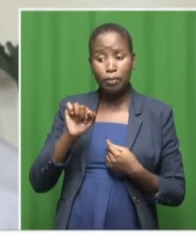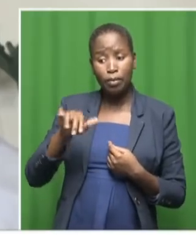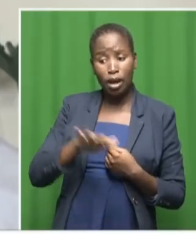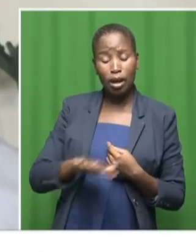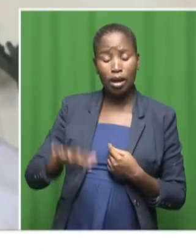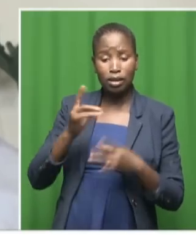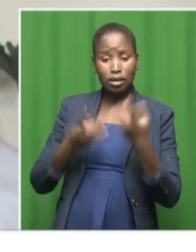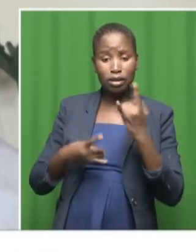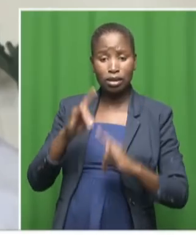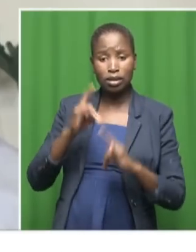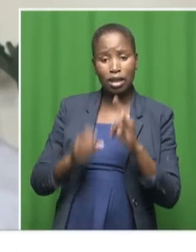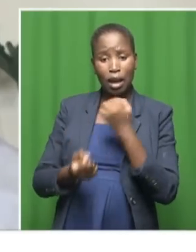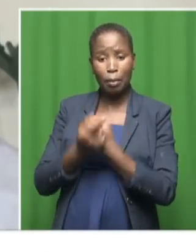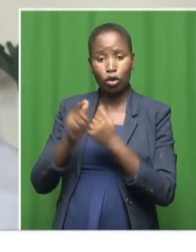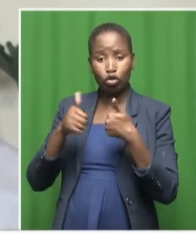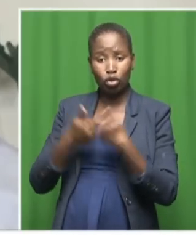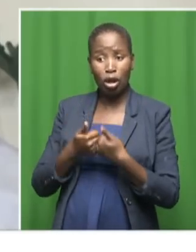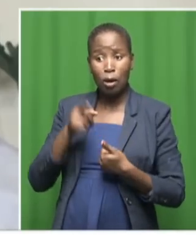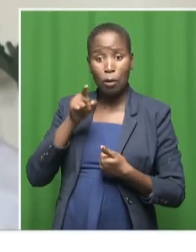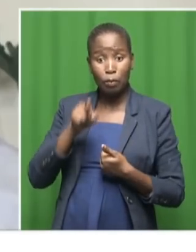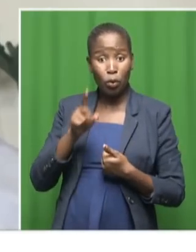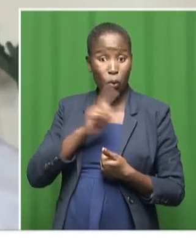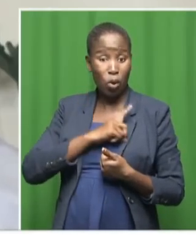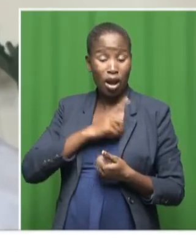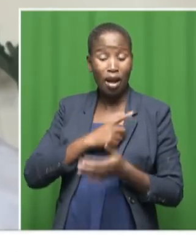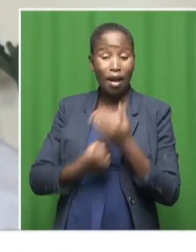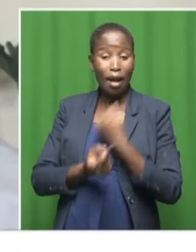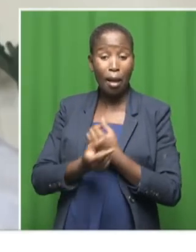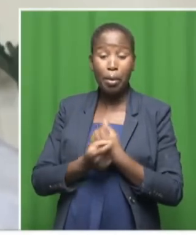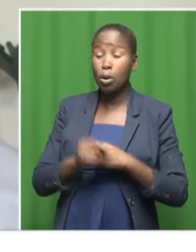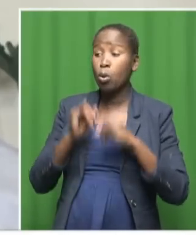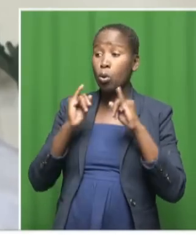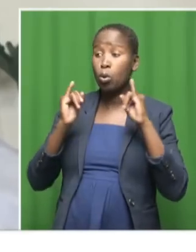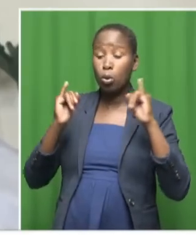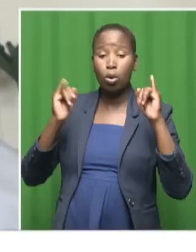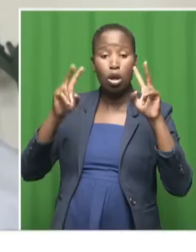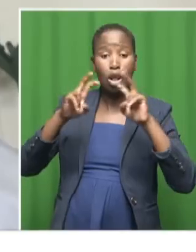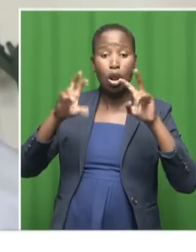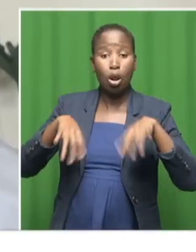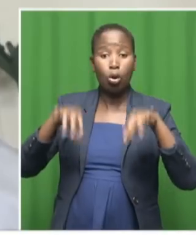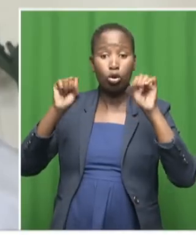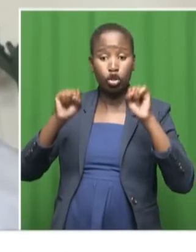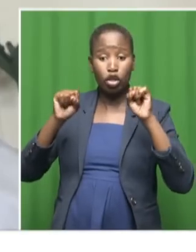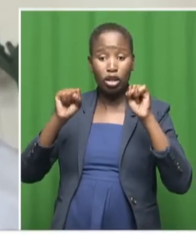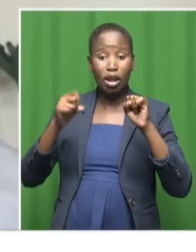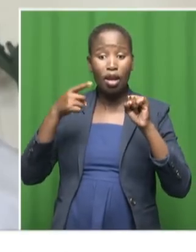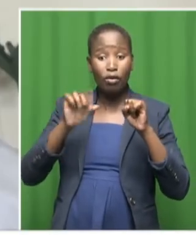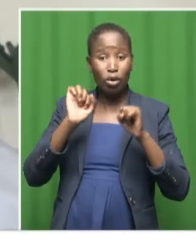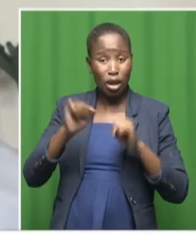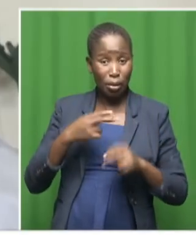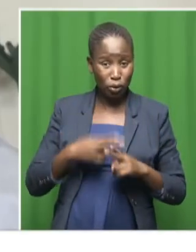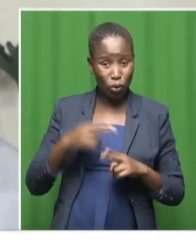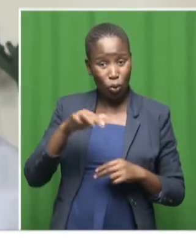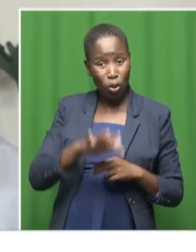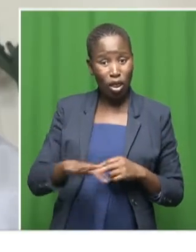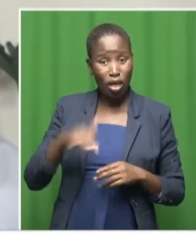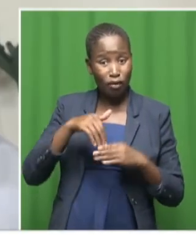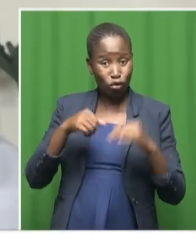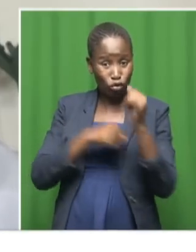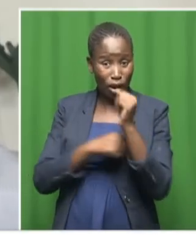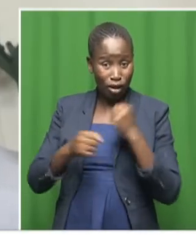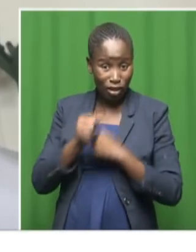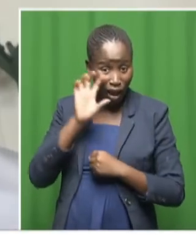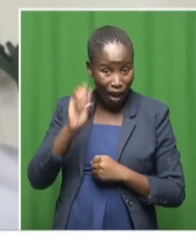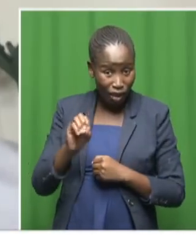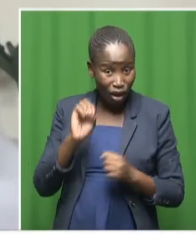encountered as a result of the continued high stages of load shedding on its sanitation infrastructure, right?